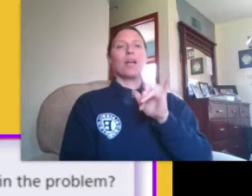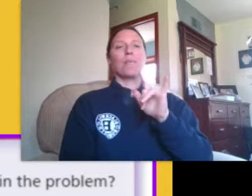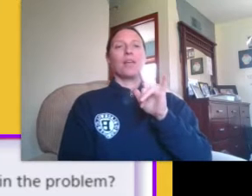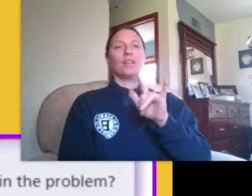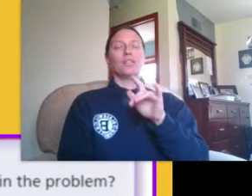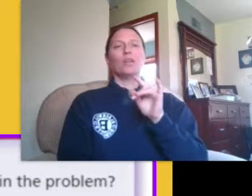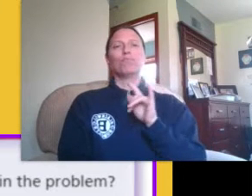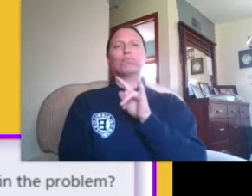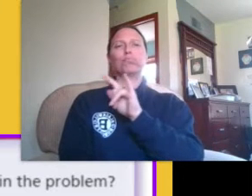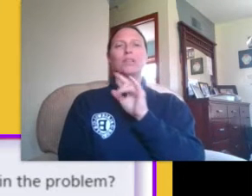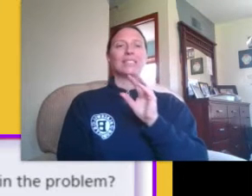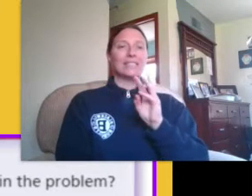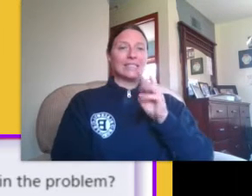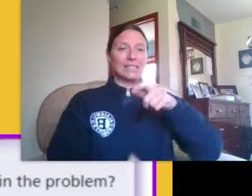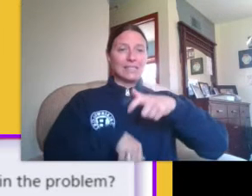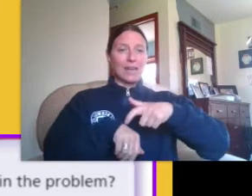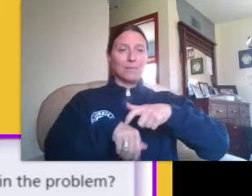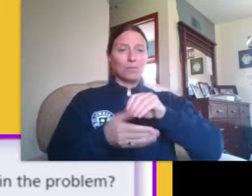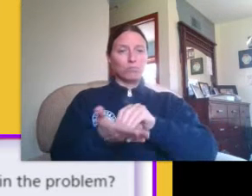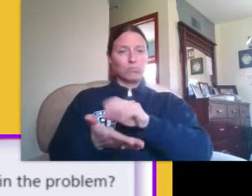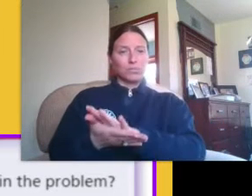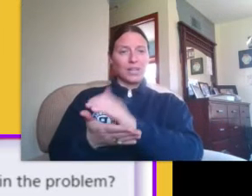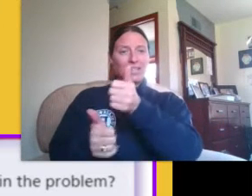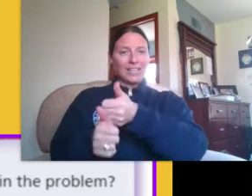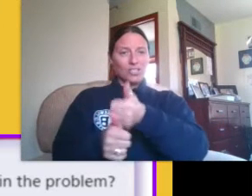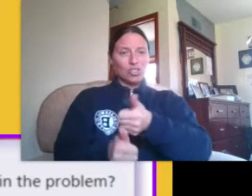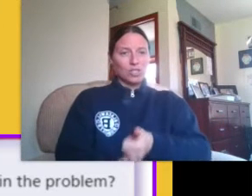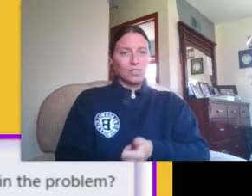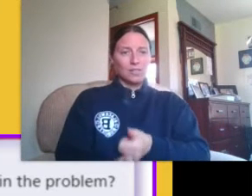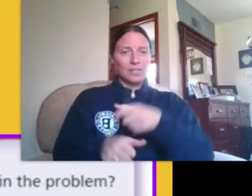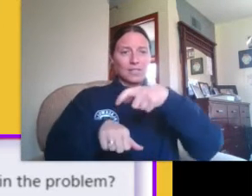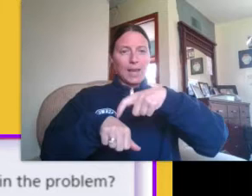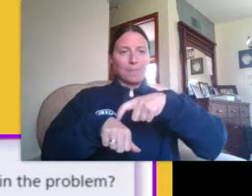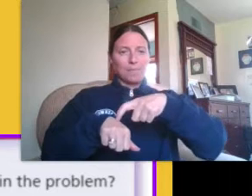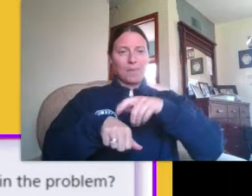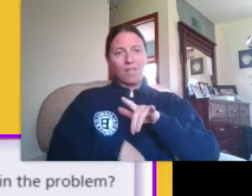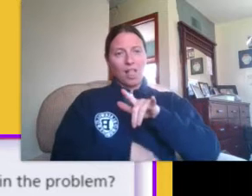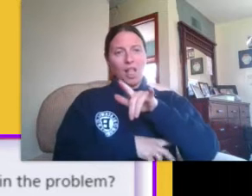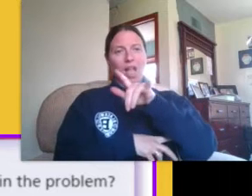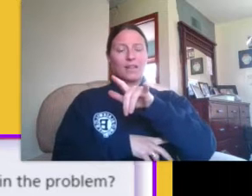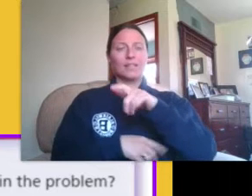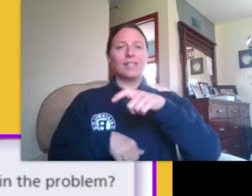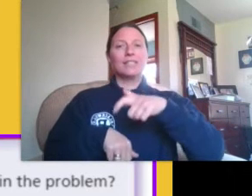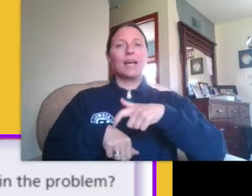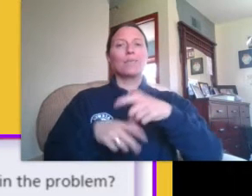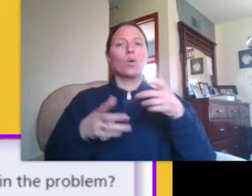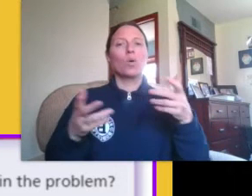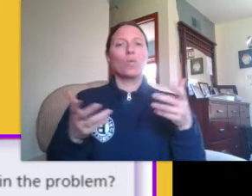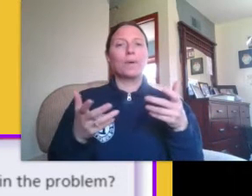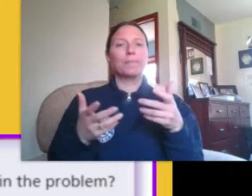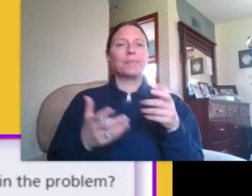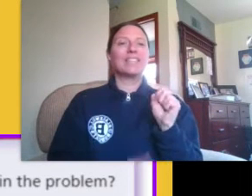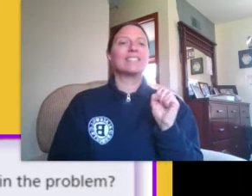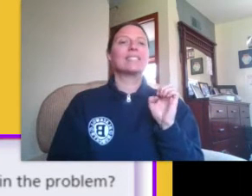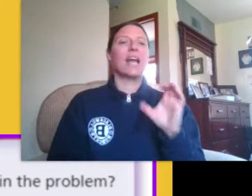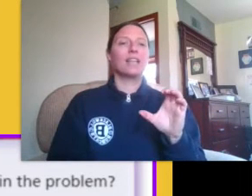airplane 6 times and recorded how long it stayed in the air. Her times are in